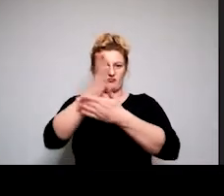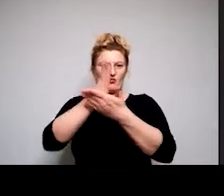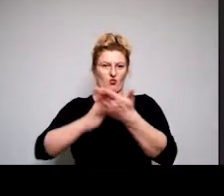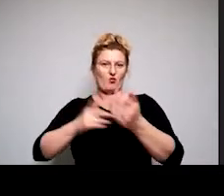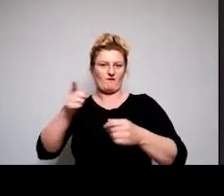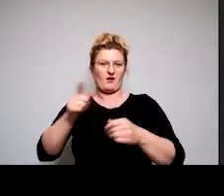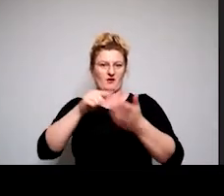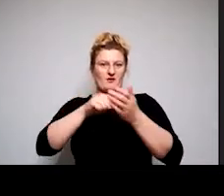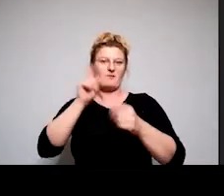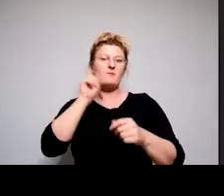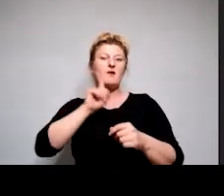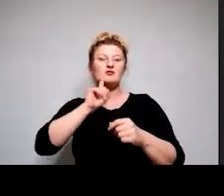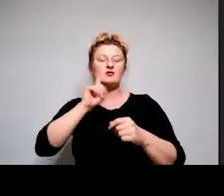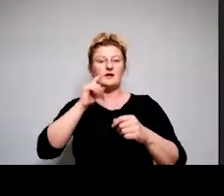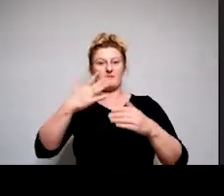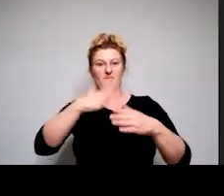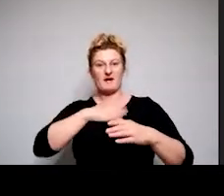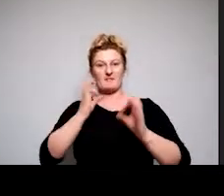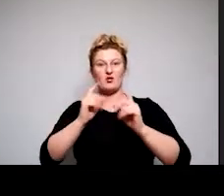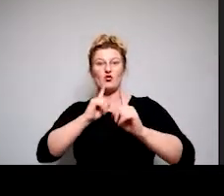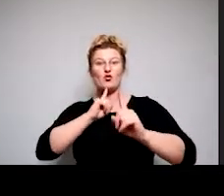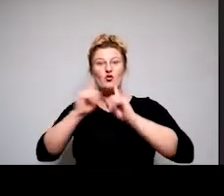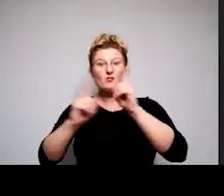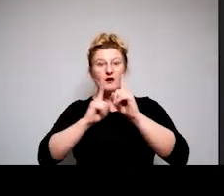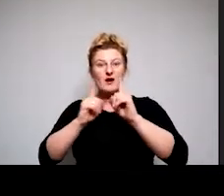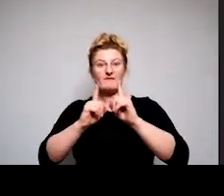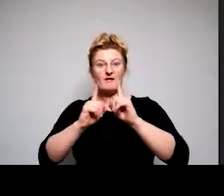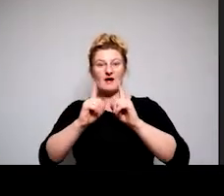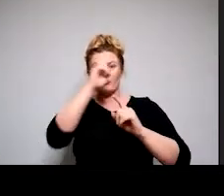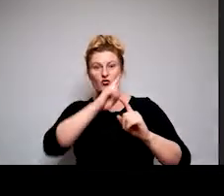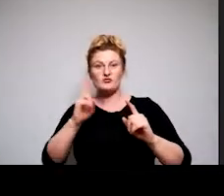my God, no, again, and they just leave the room or something.